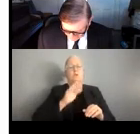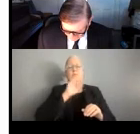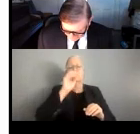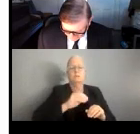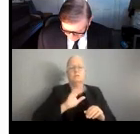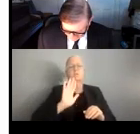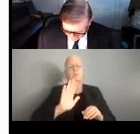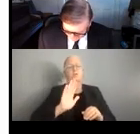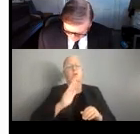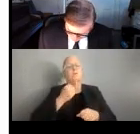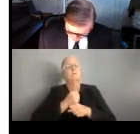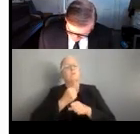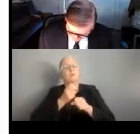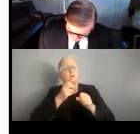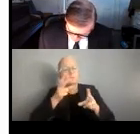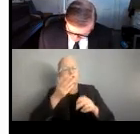opportunity.